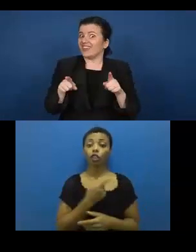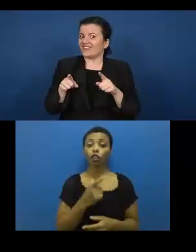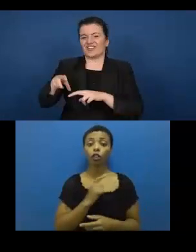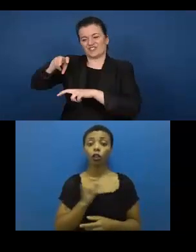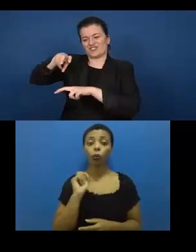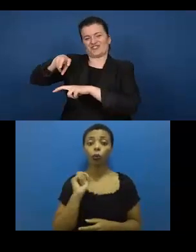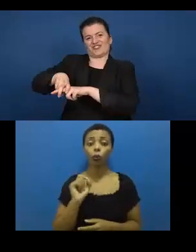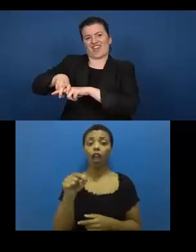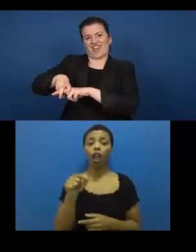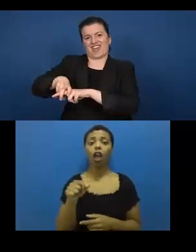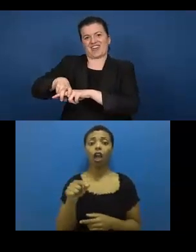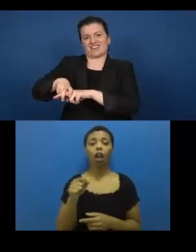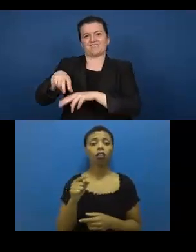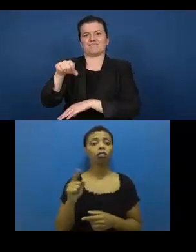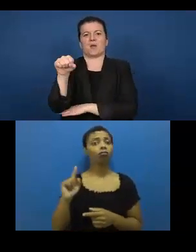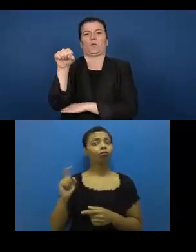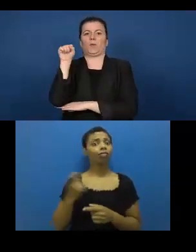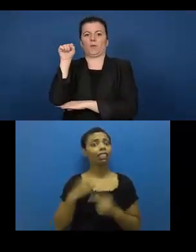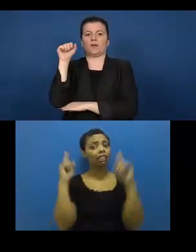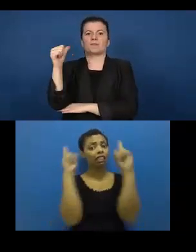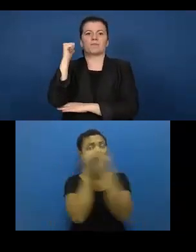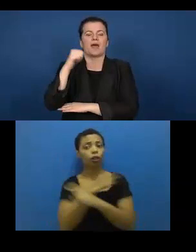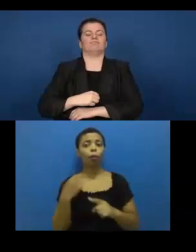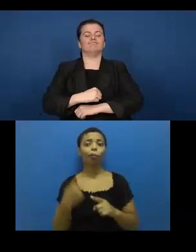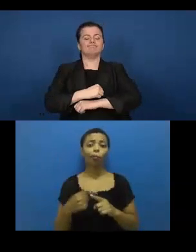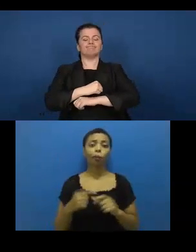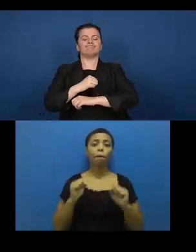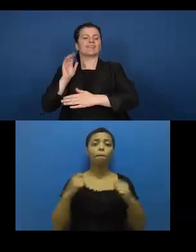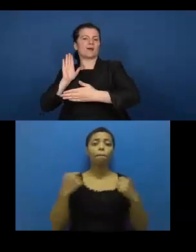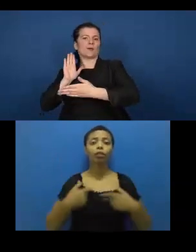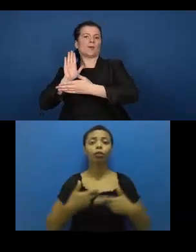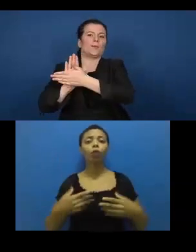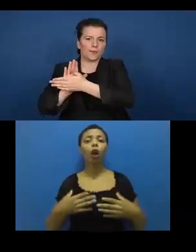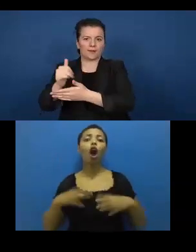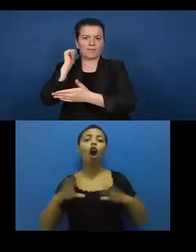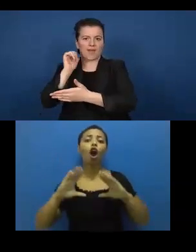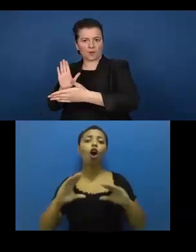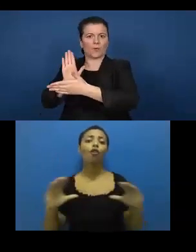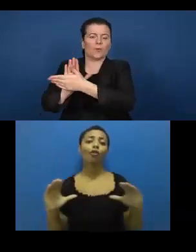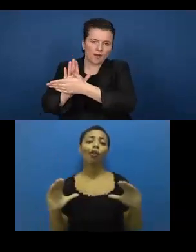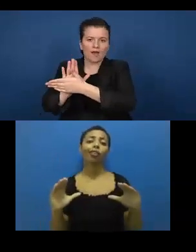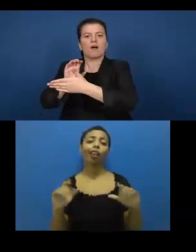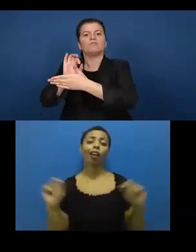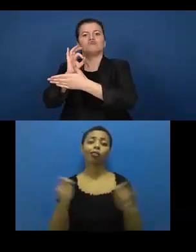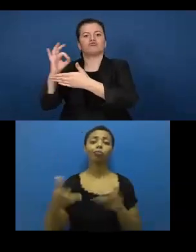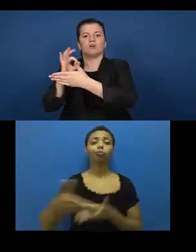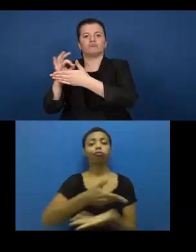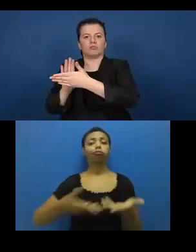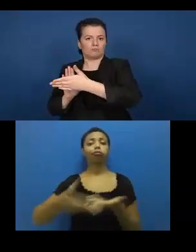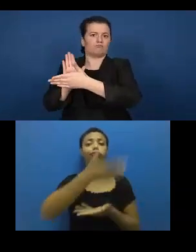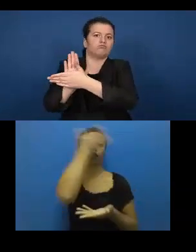textile cover that can be pulled over the back of a chair. And again, here we can embed the vibration motors anywhere we like.